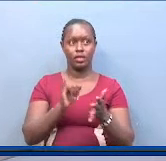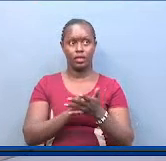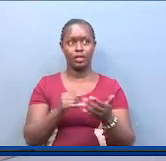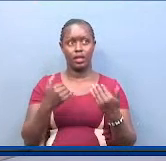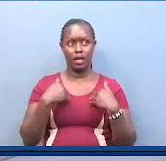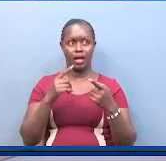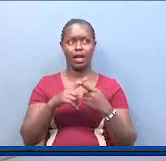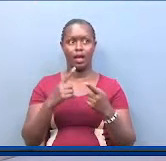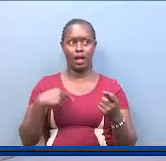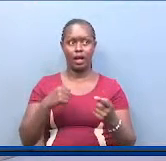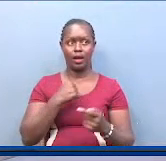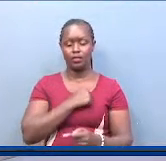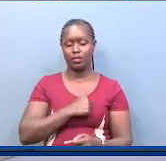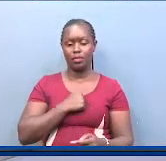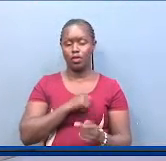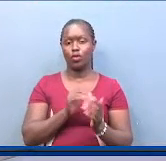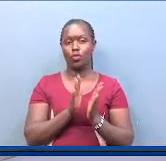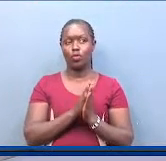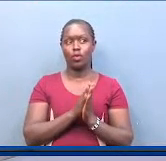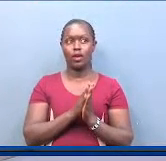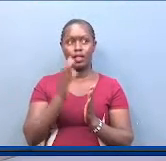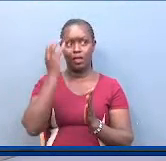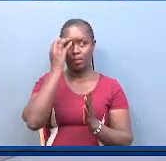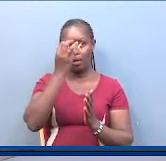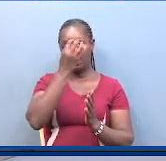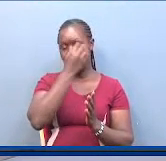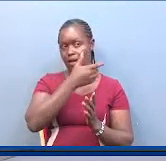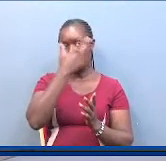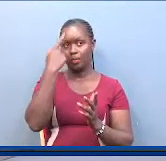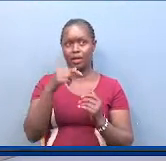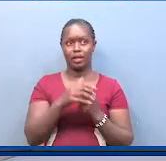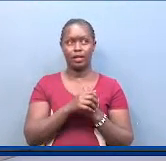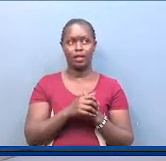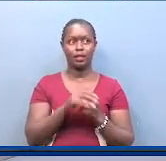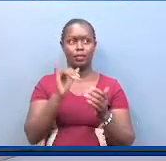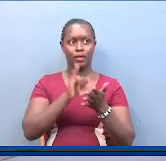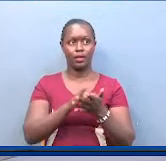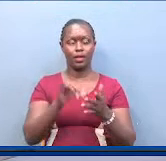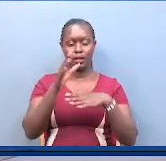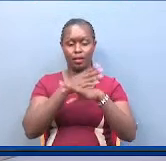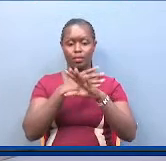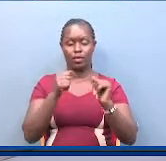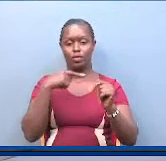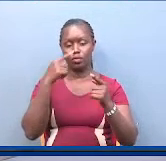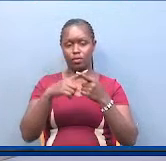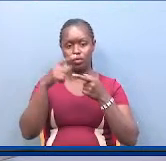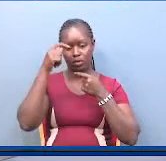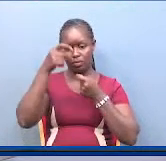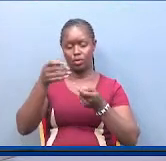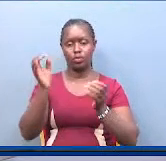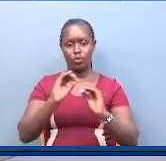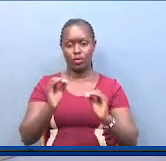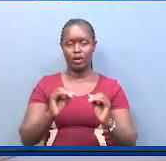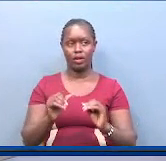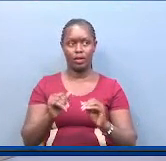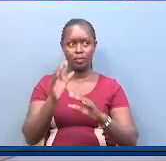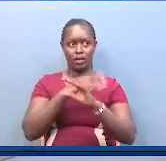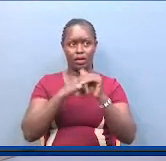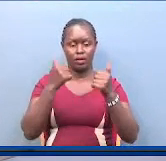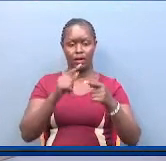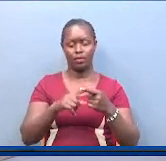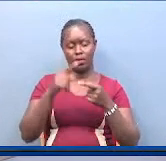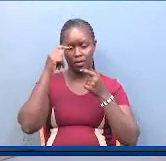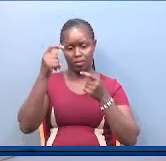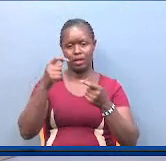I sympathize with Martha Karua. All right. Because she's counting a position Dennis, I'll come back. That the president does not respect. All right. The president has never respected his